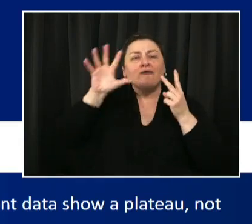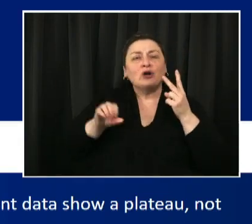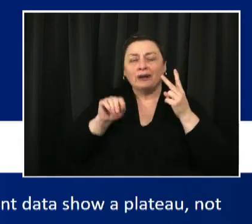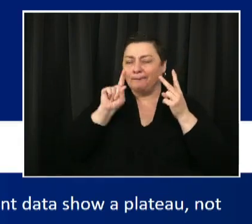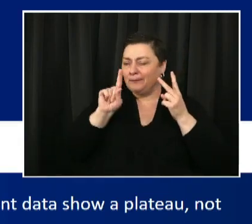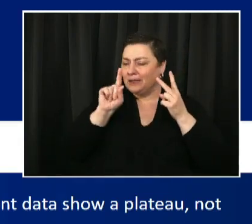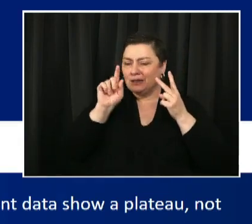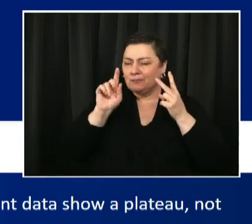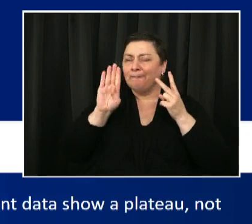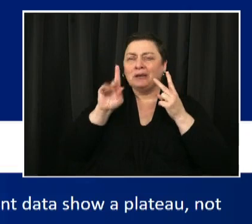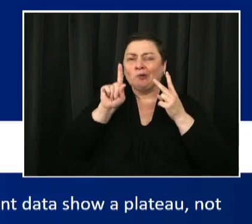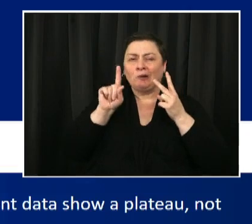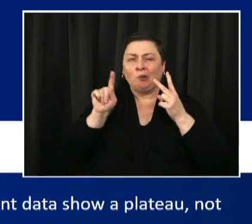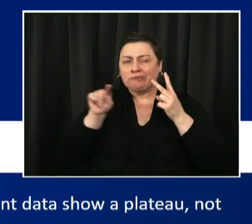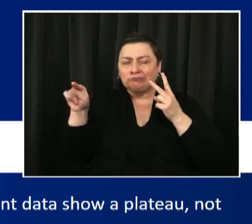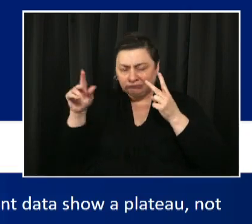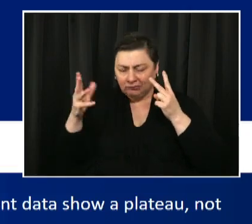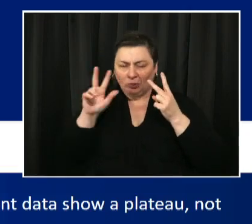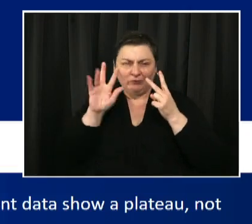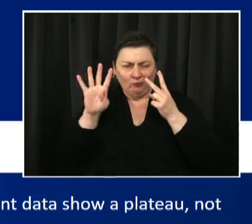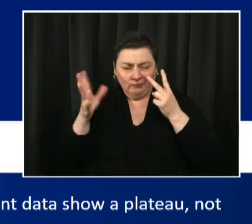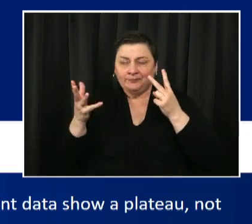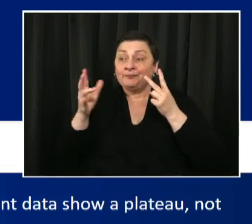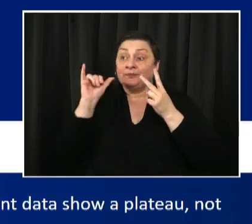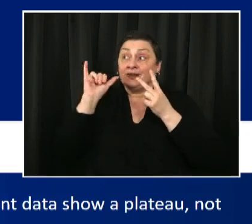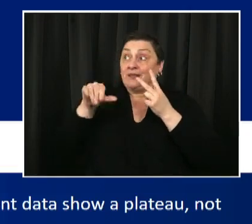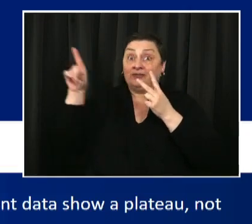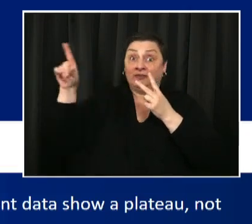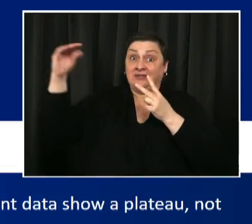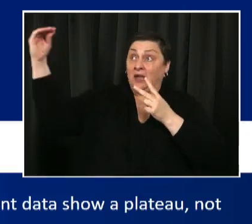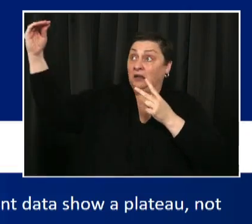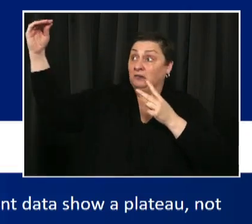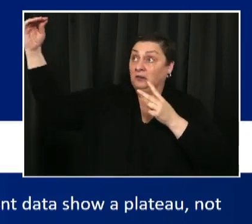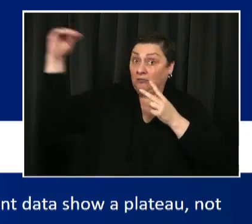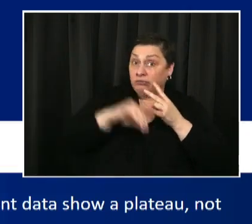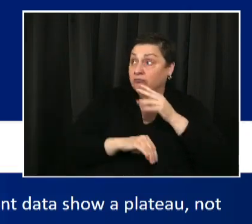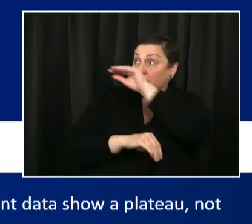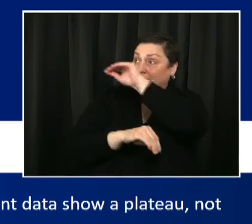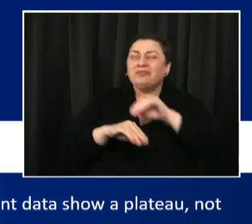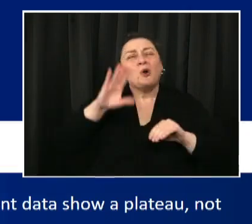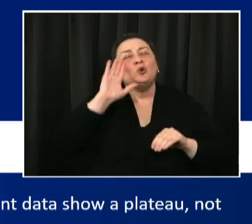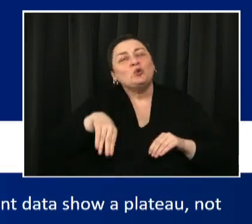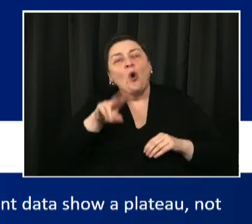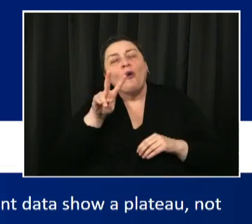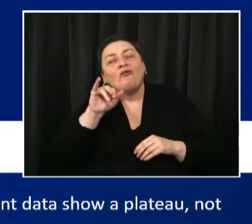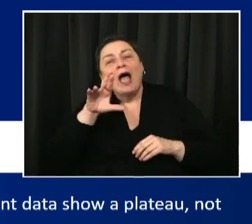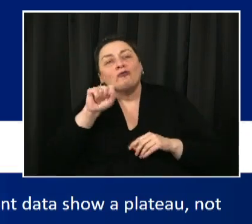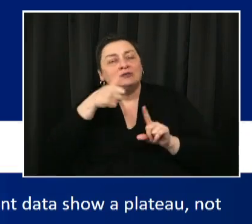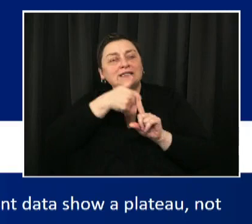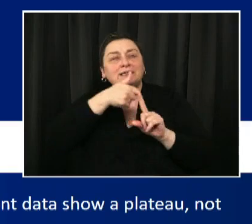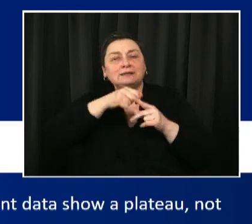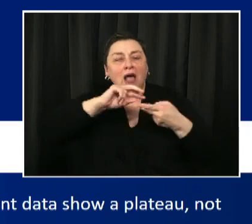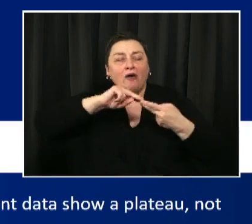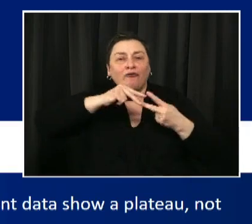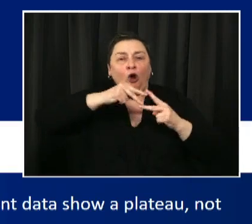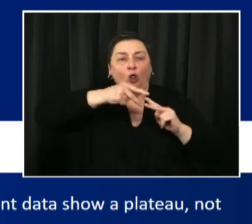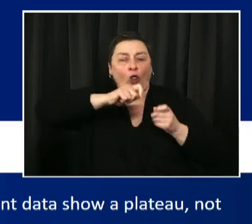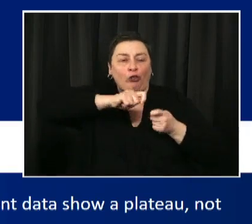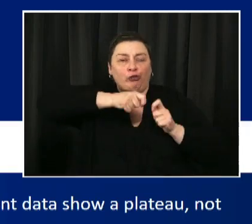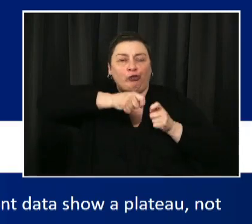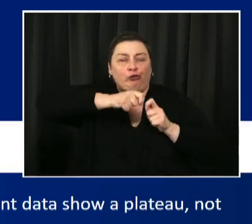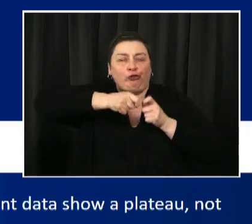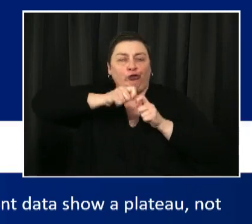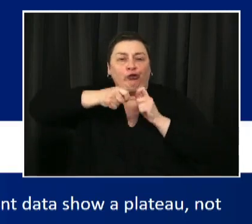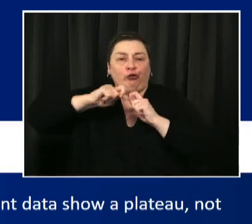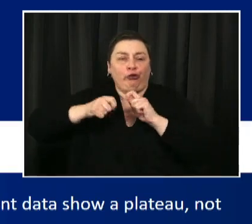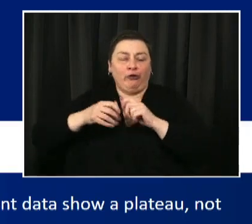African strain, and others are of concern. This virus mutates, we know that. And some mountain regions